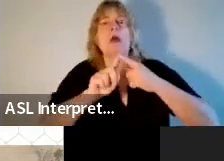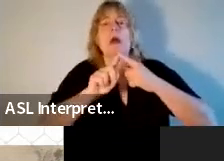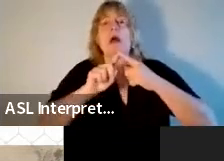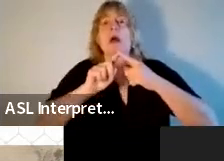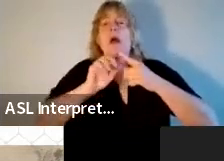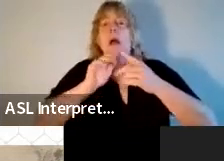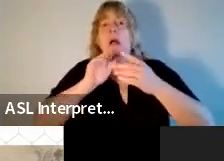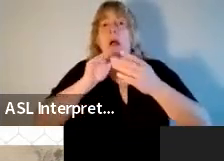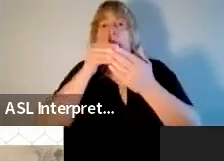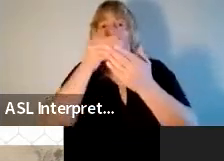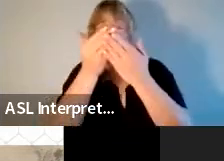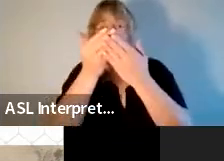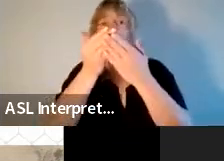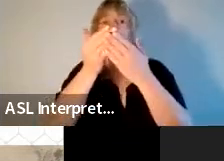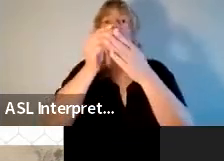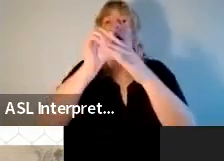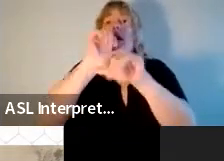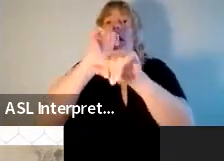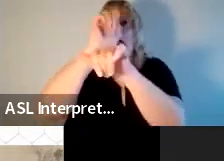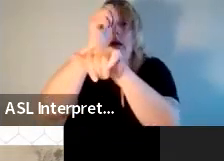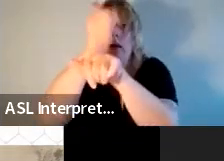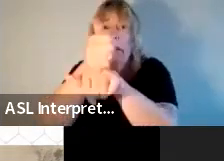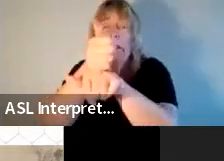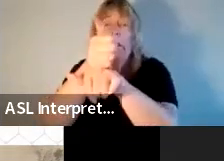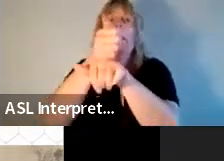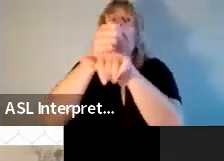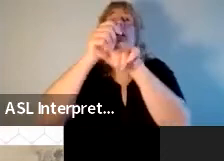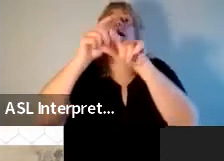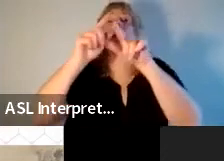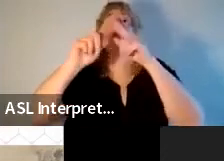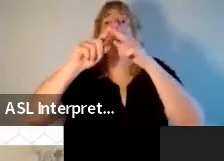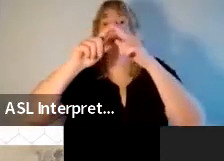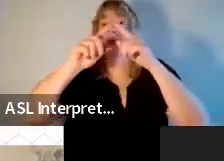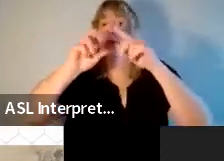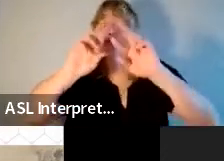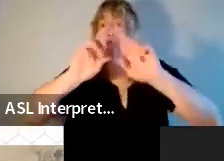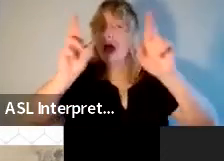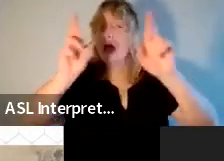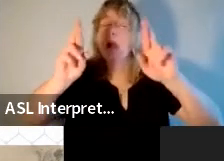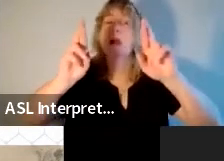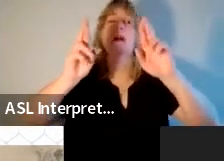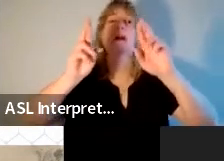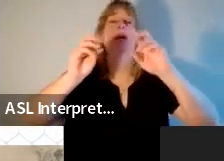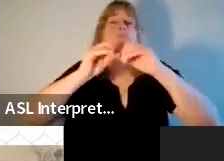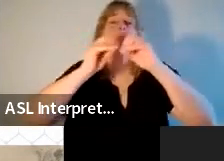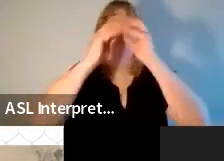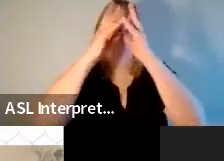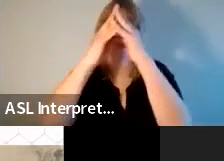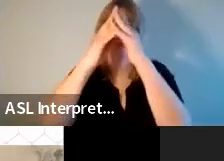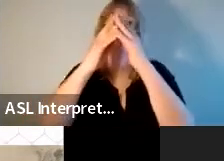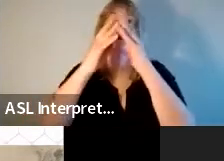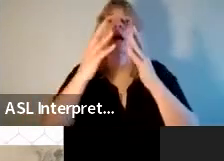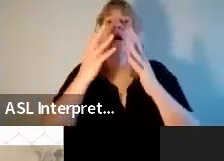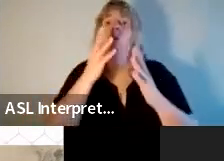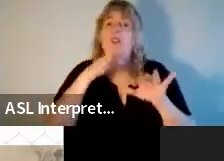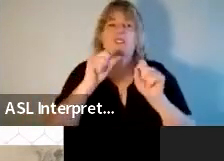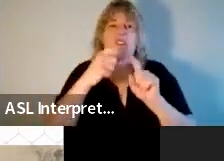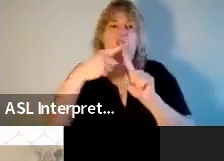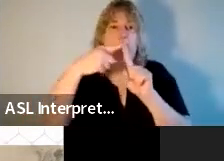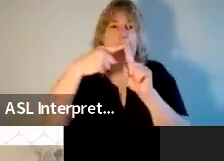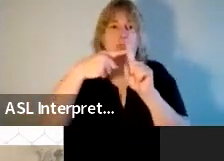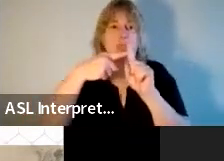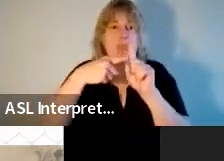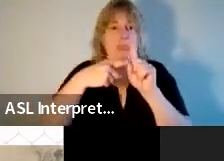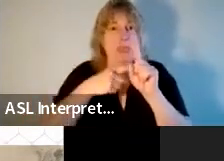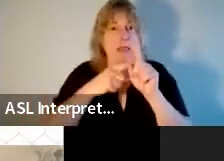begin to operate the observatory. Literally, it will take a month before we know that everything is working. So you'll see this clock go